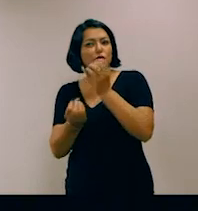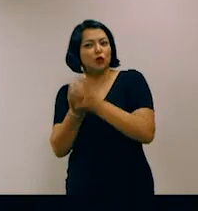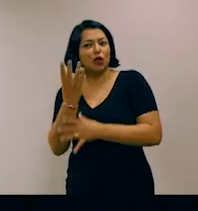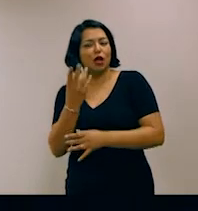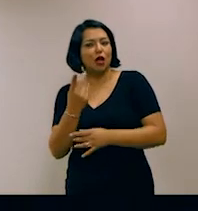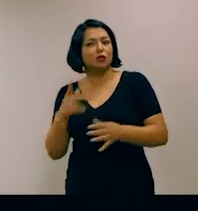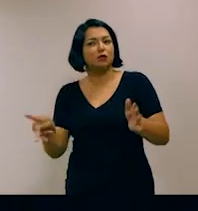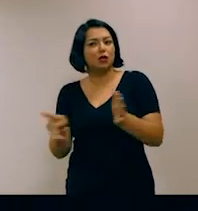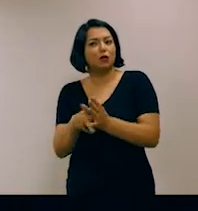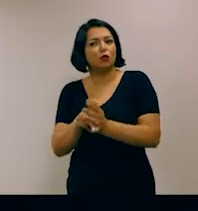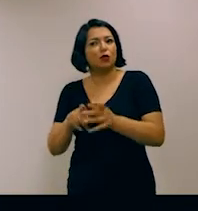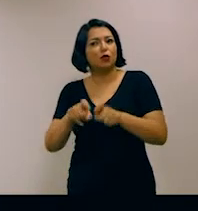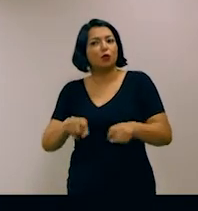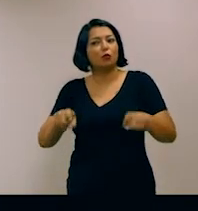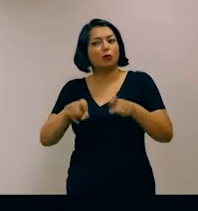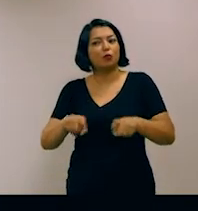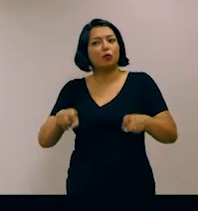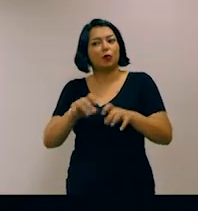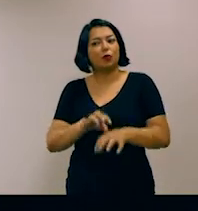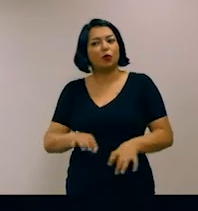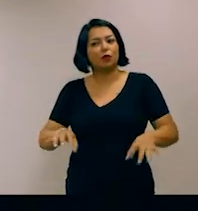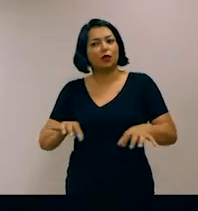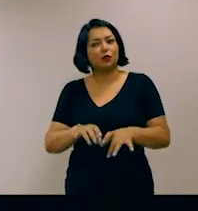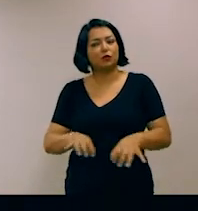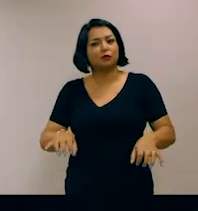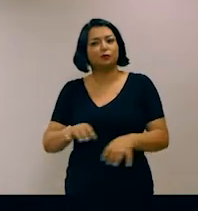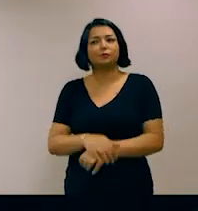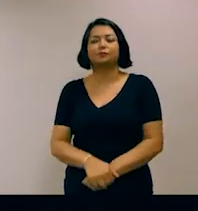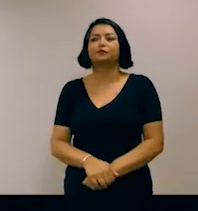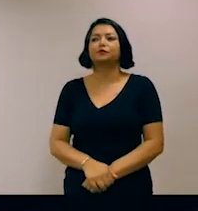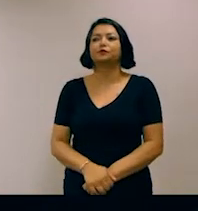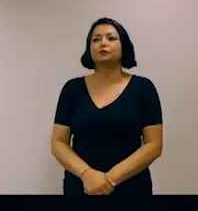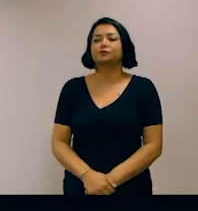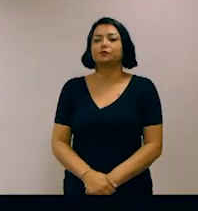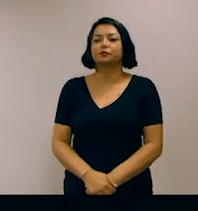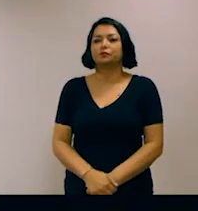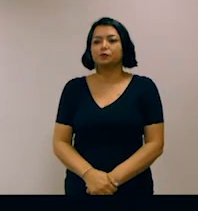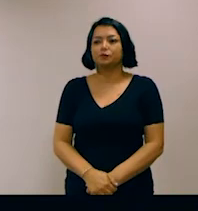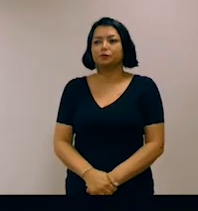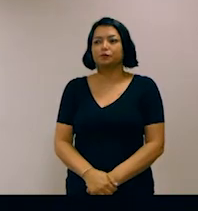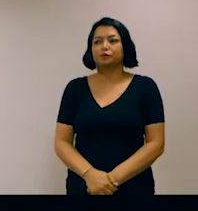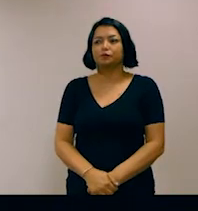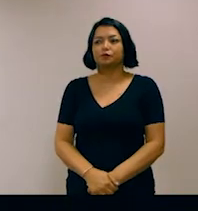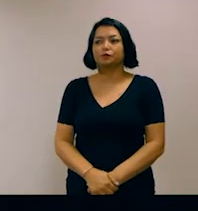categories. Here are some examples of groups just to make the presentation more didactic.